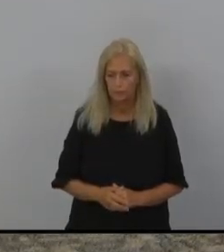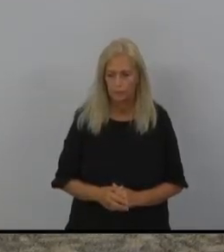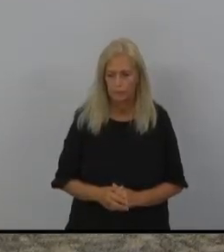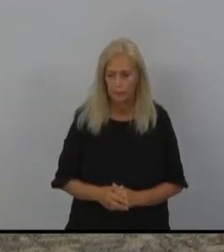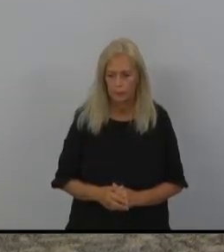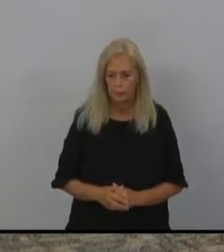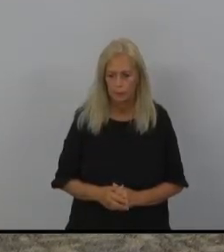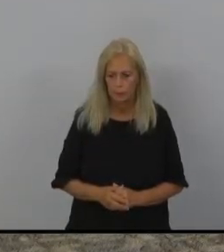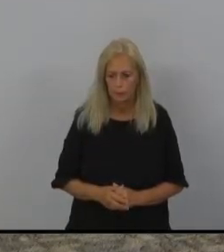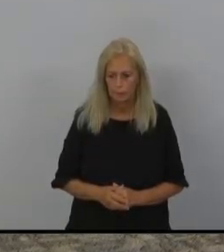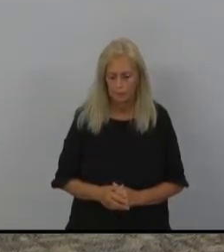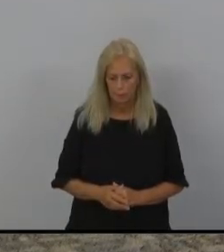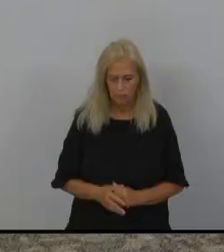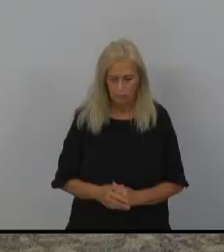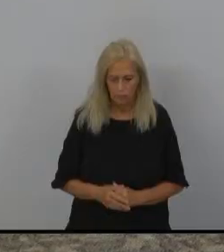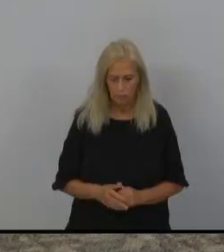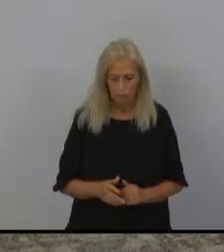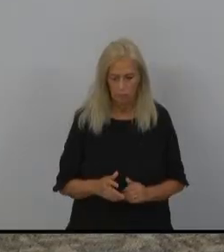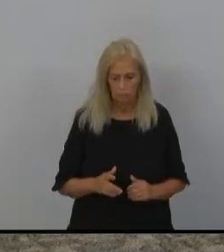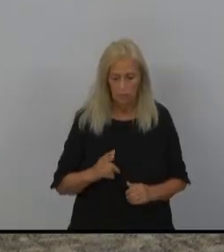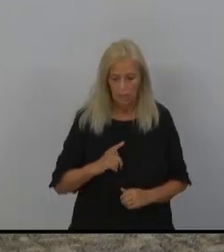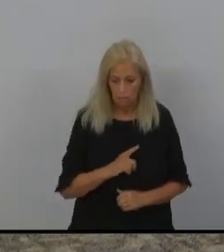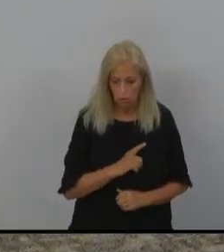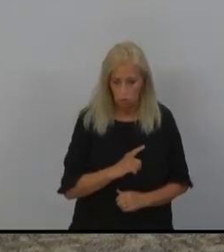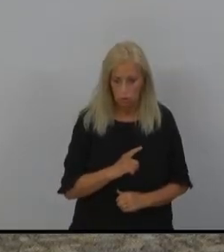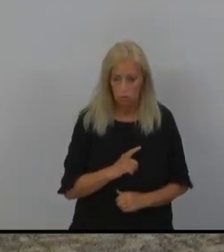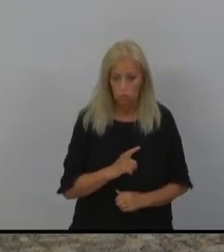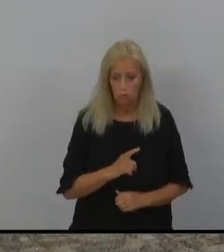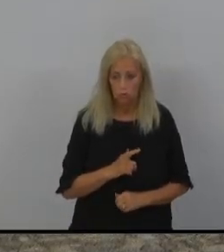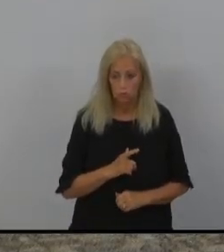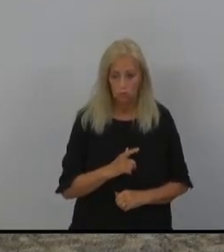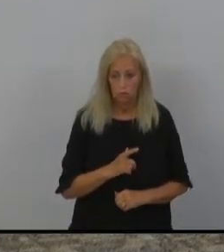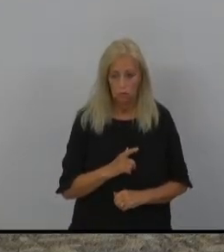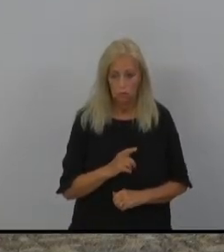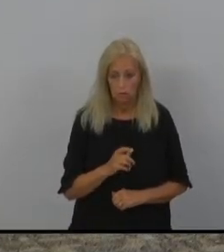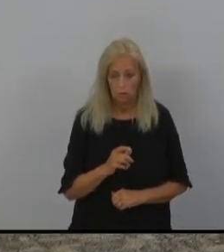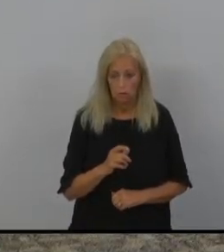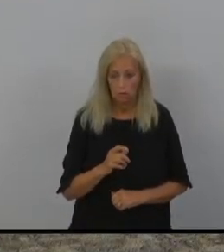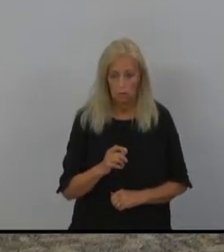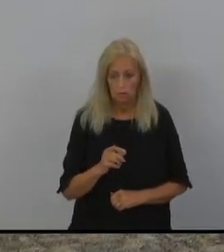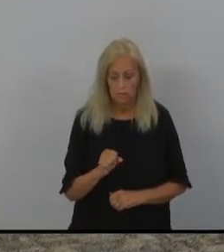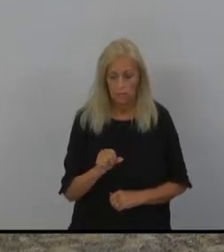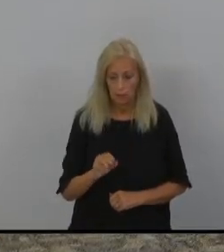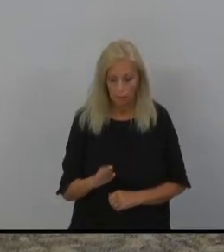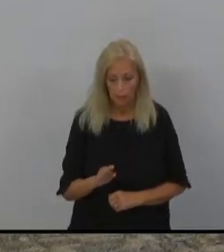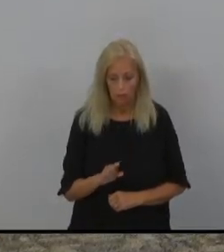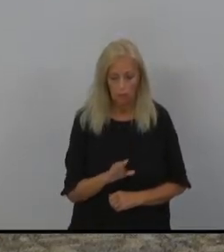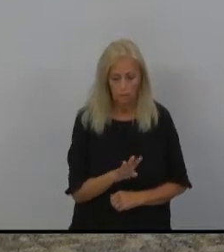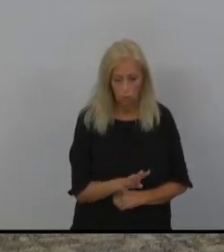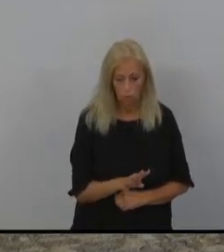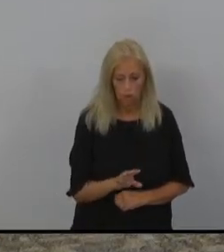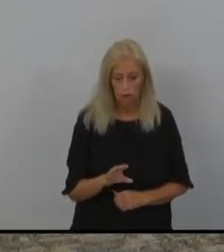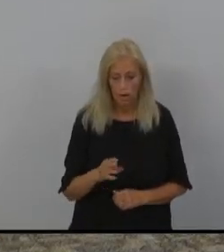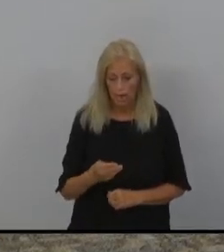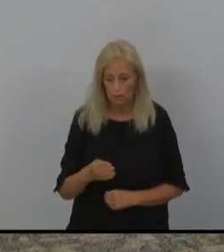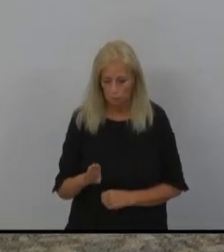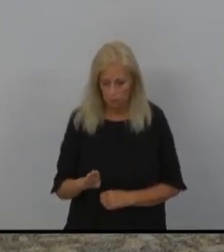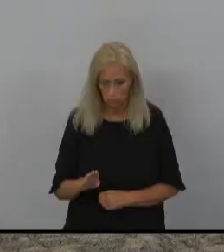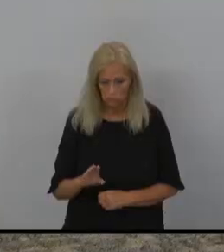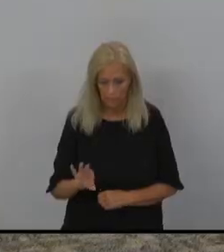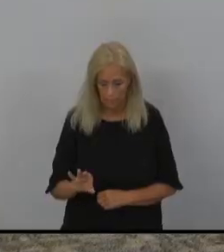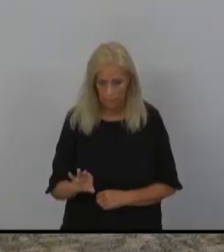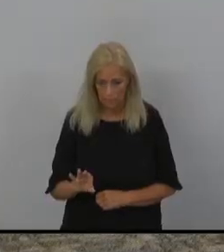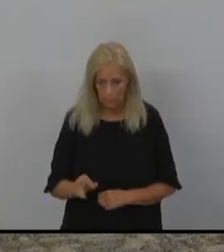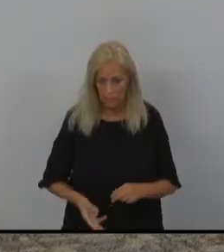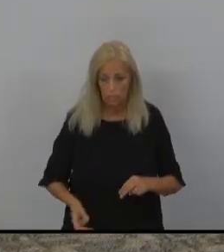So the legislation, particularly Senate Bill 4, Senate Bill 23, and House Bill 9, increased the